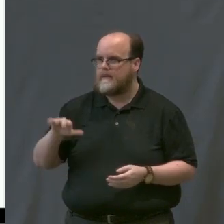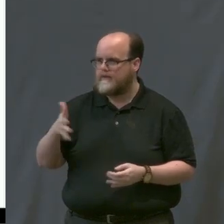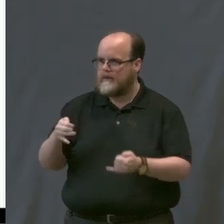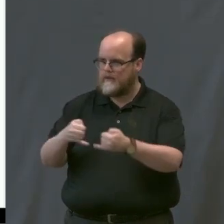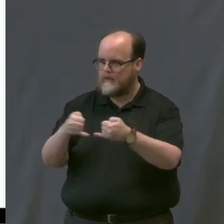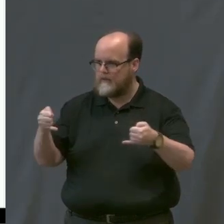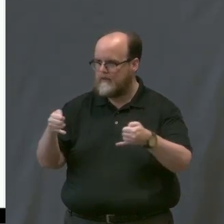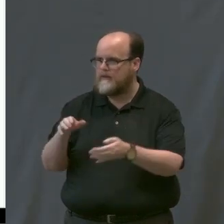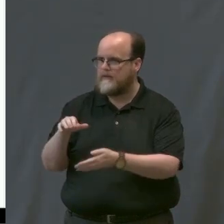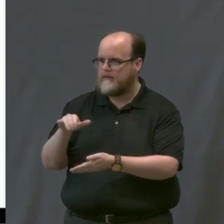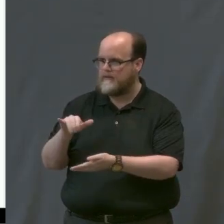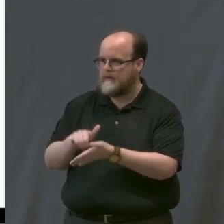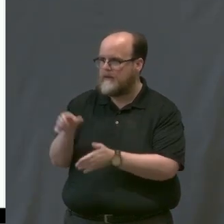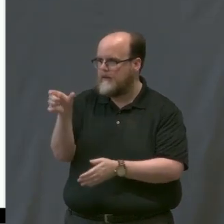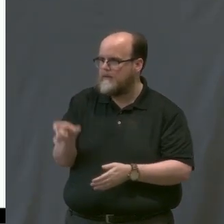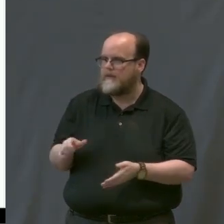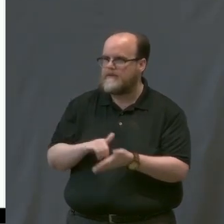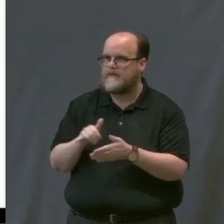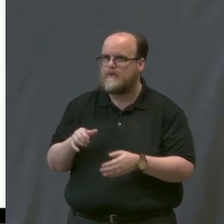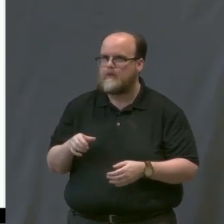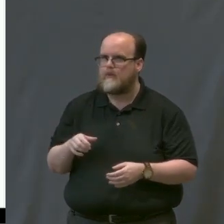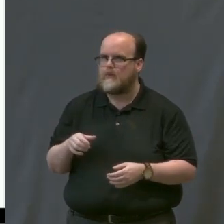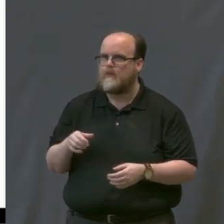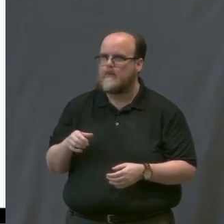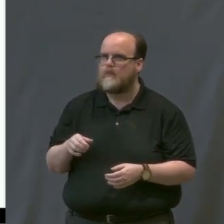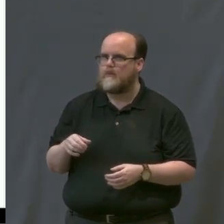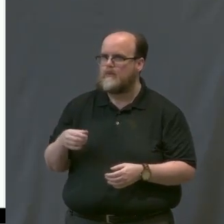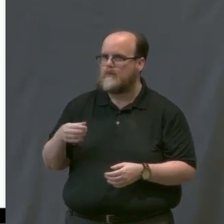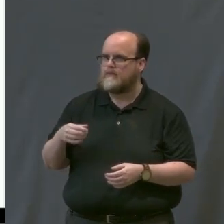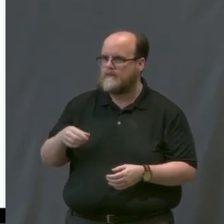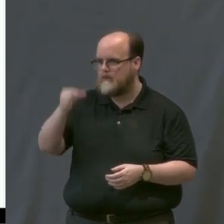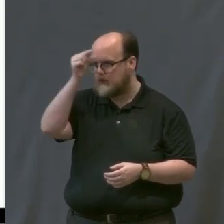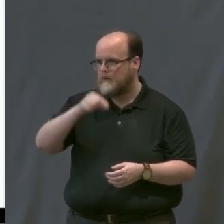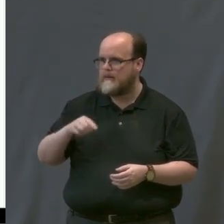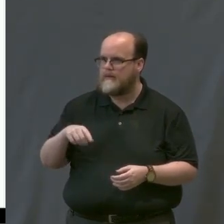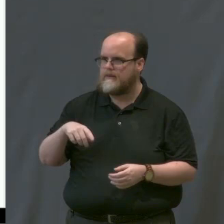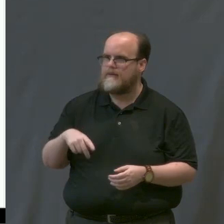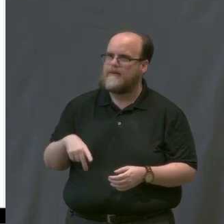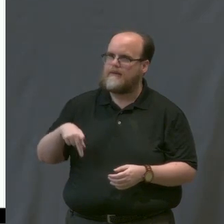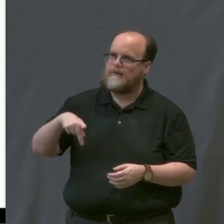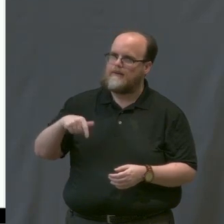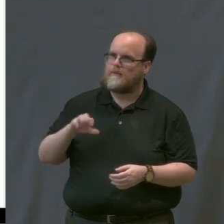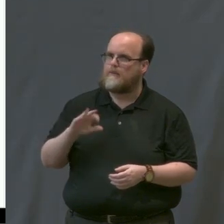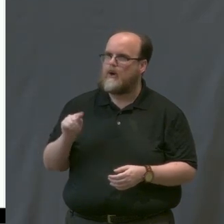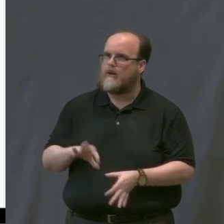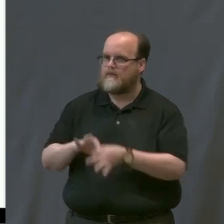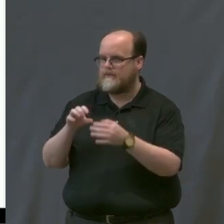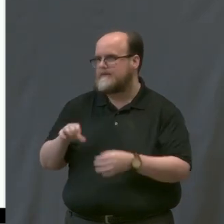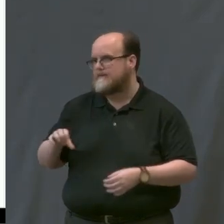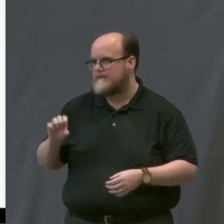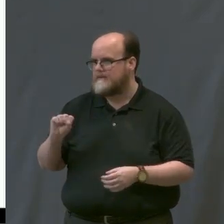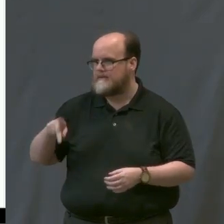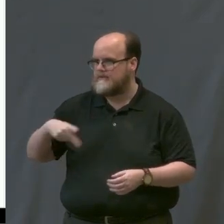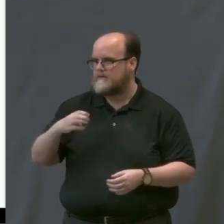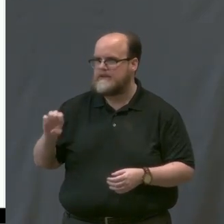of this box is the Greek parts of speech. If you will click on